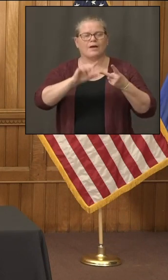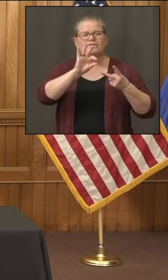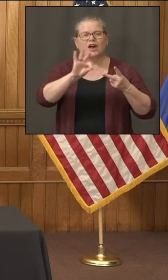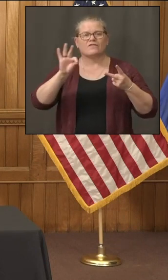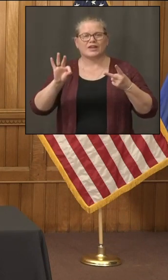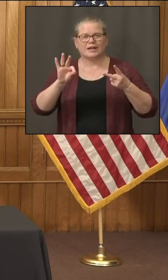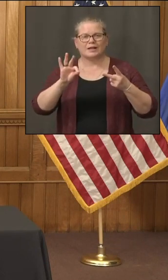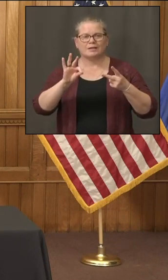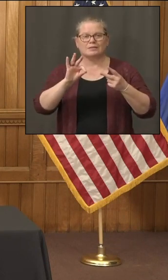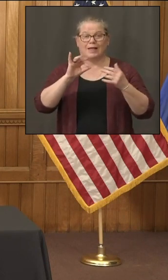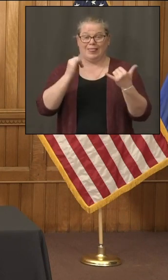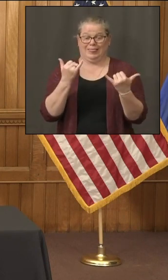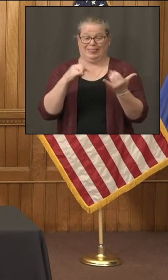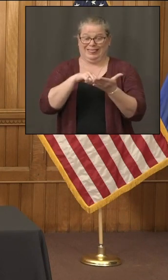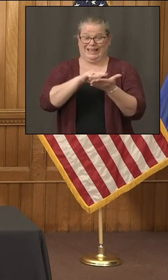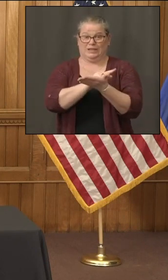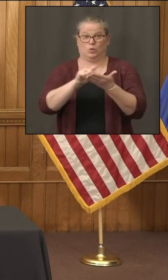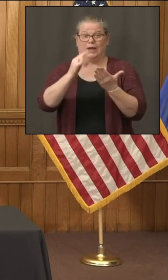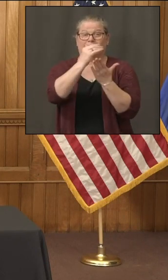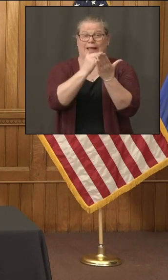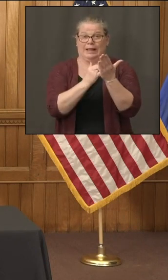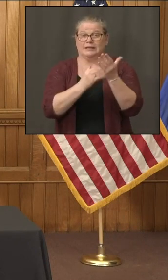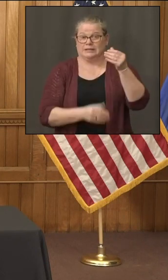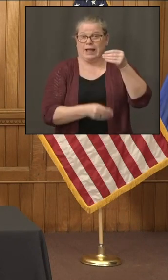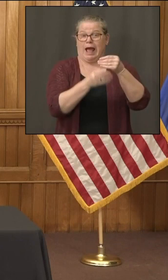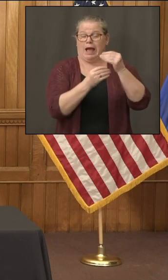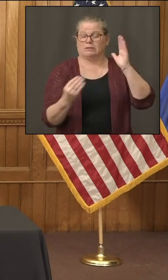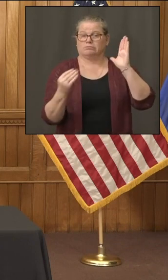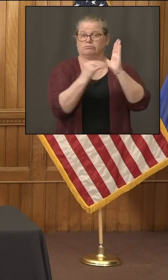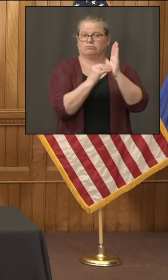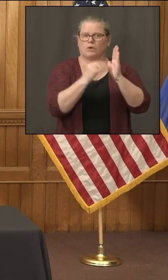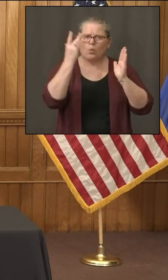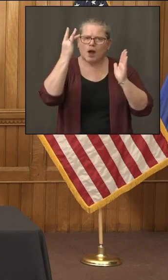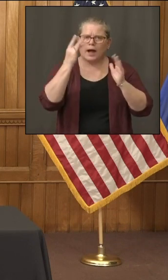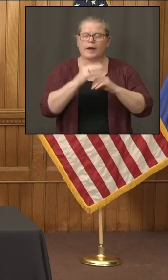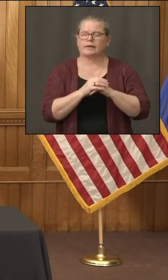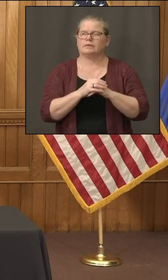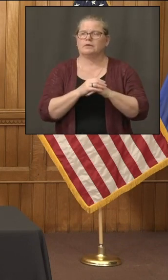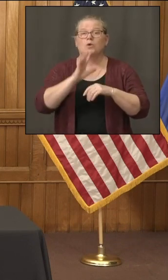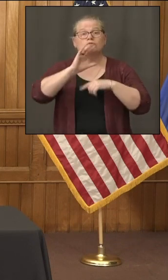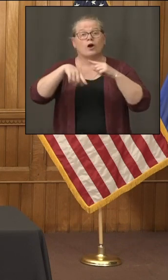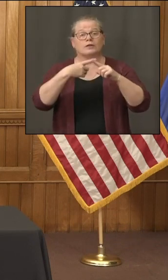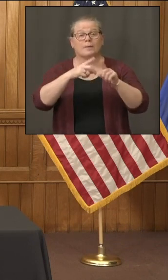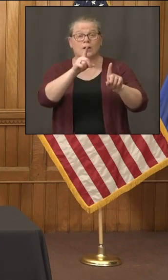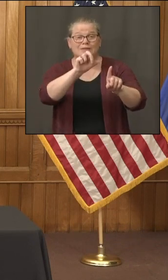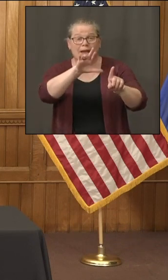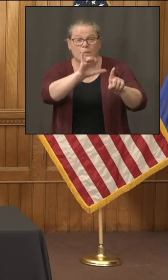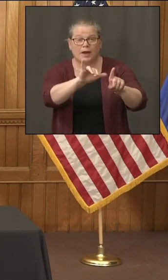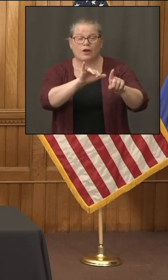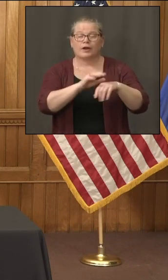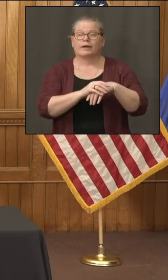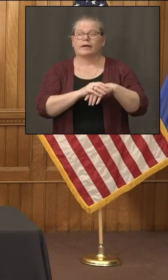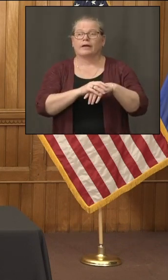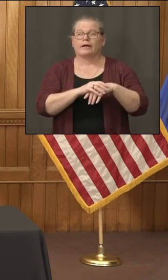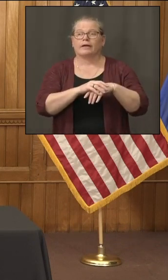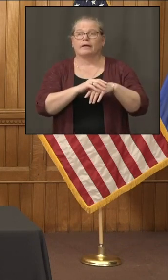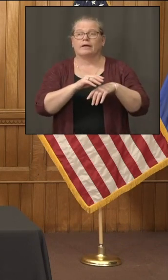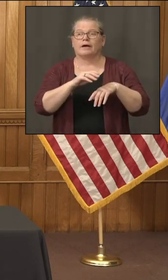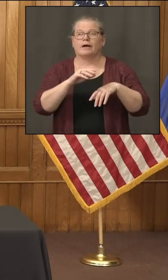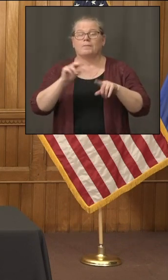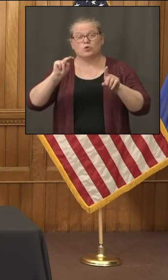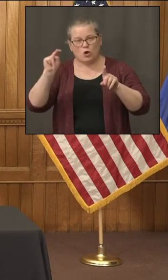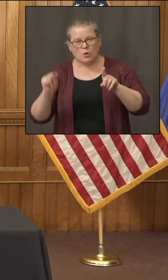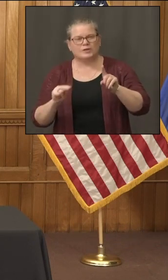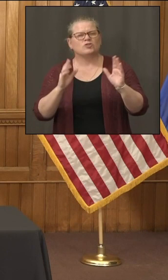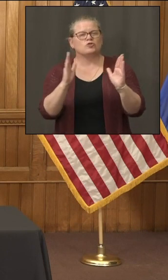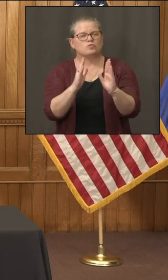small gatherings in Danbury and Norwich, and we have the universities in Fairfield, but Norwalk